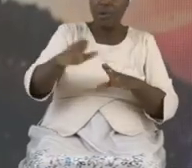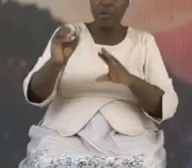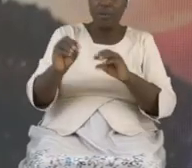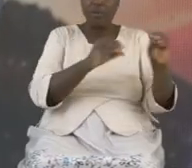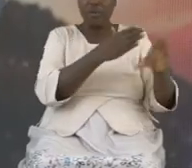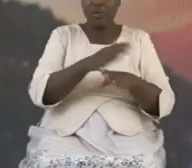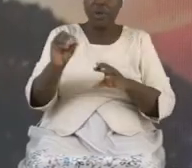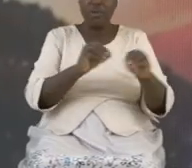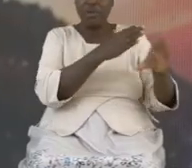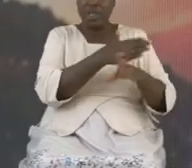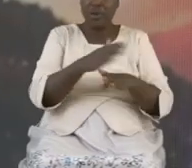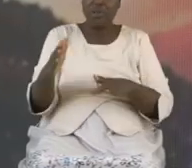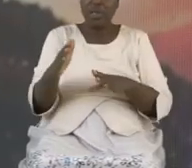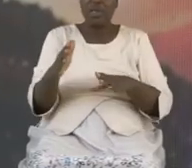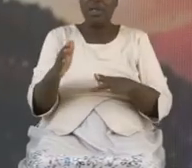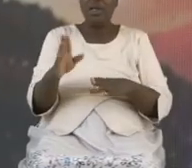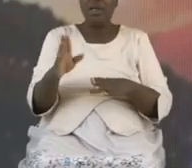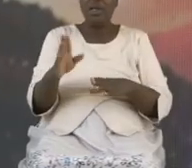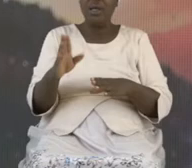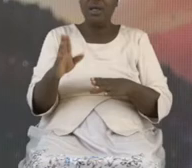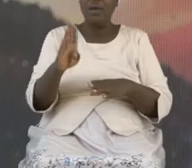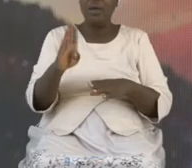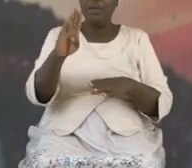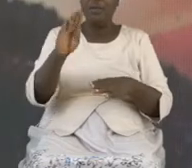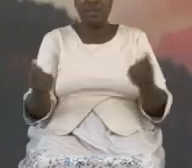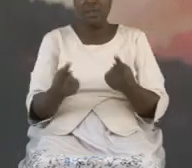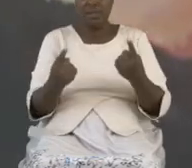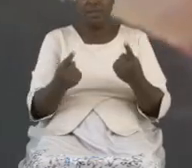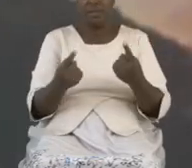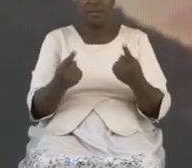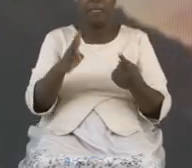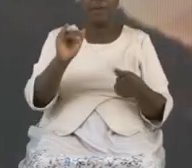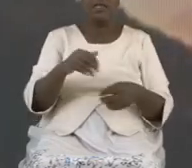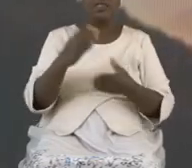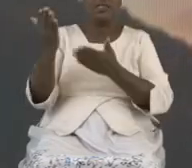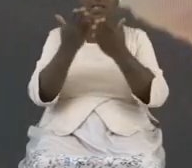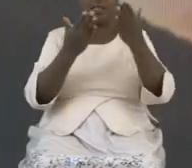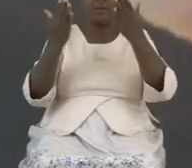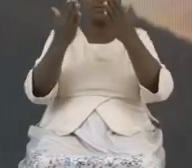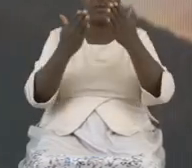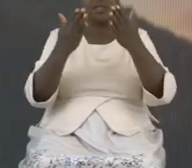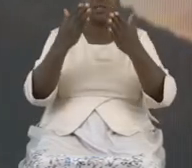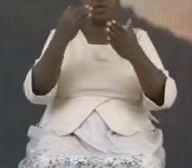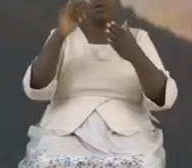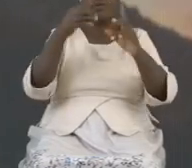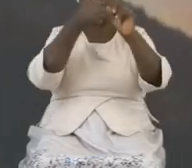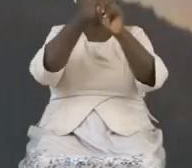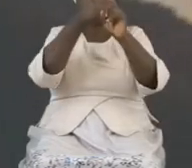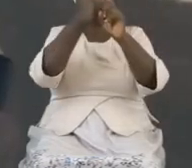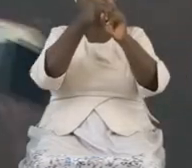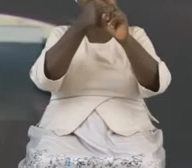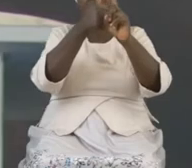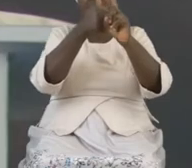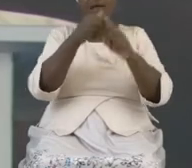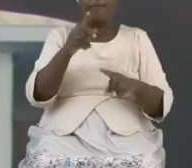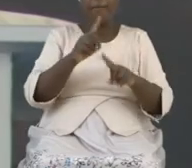put away by sin, by the sacrifice of himself. By the sacrifice